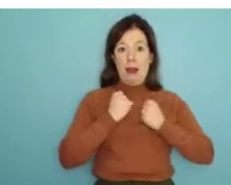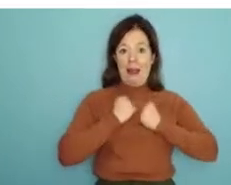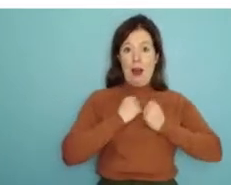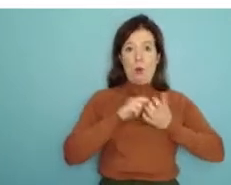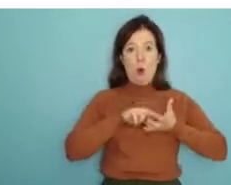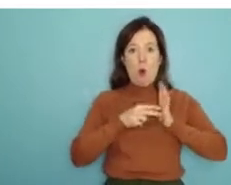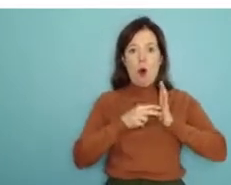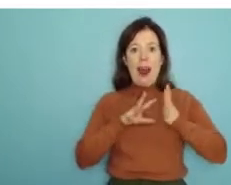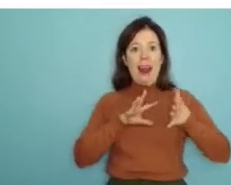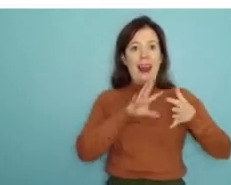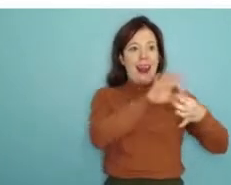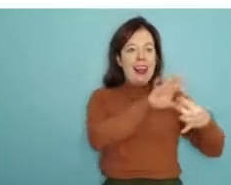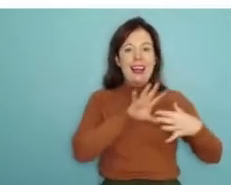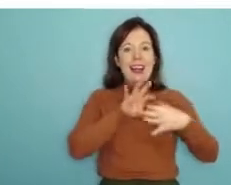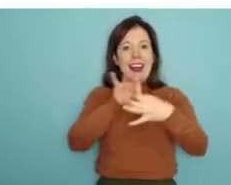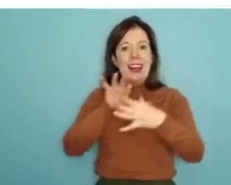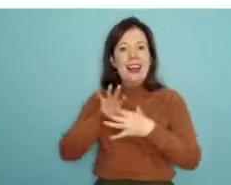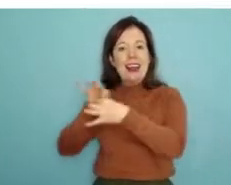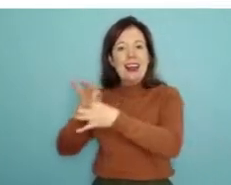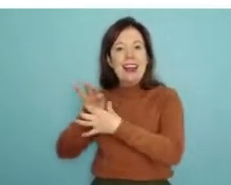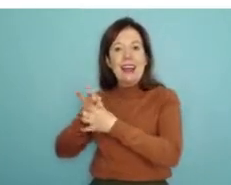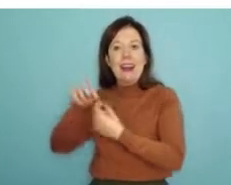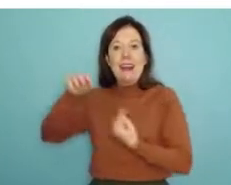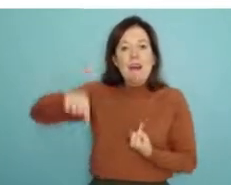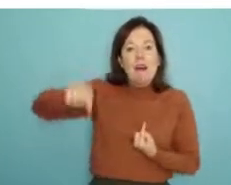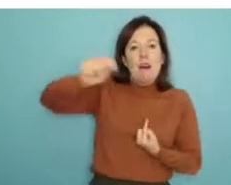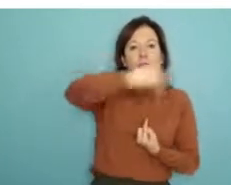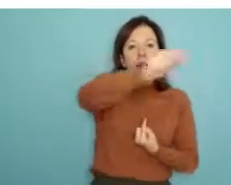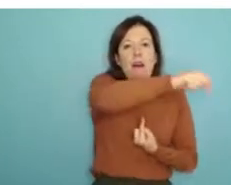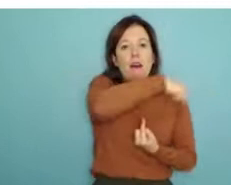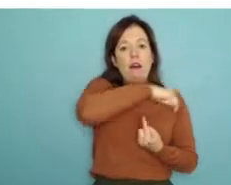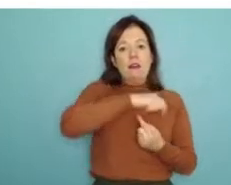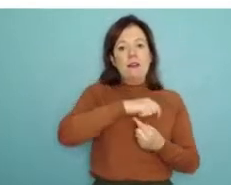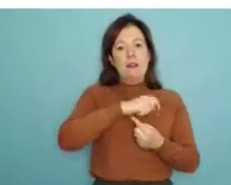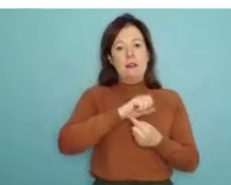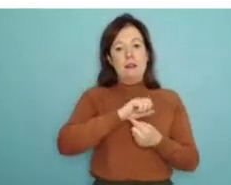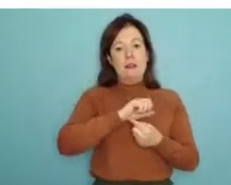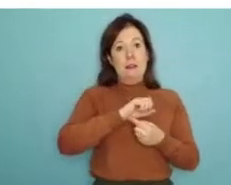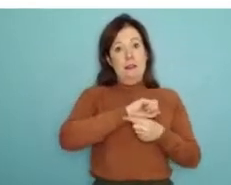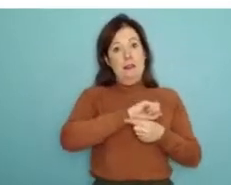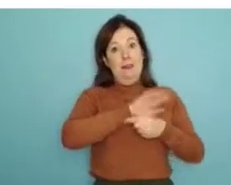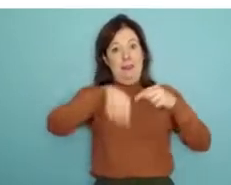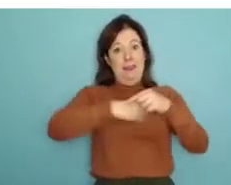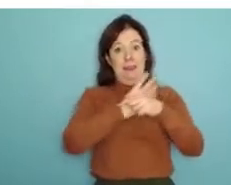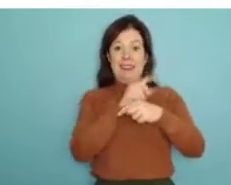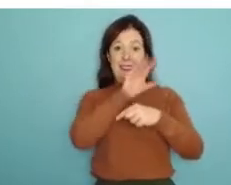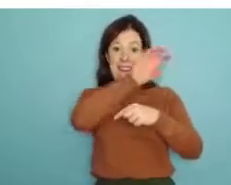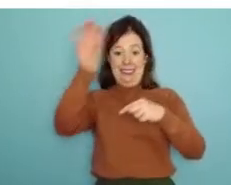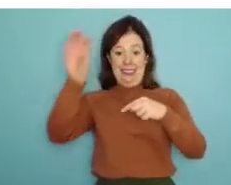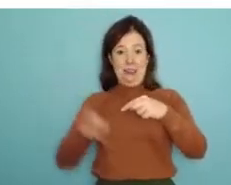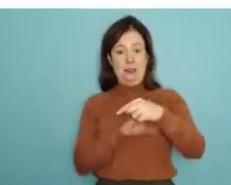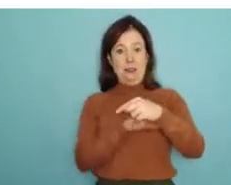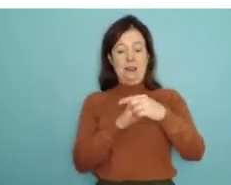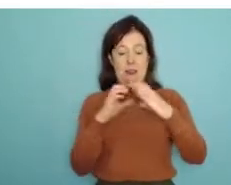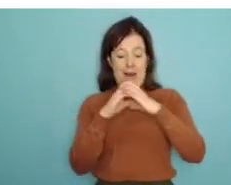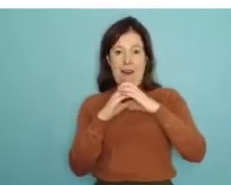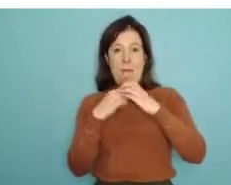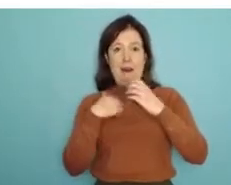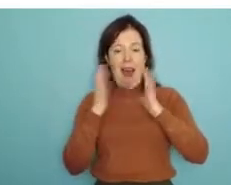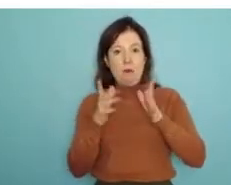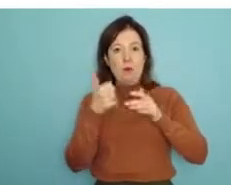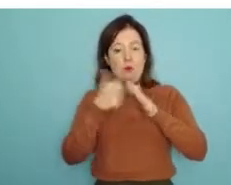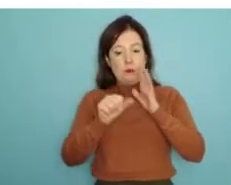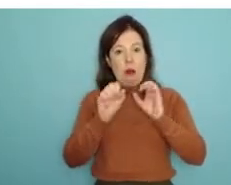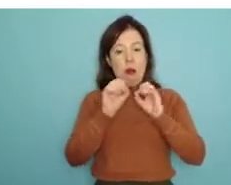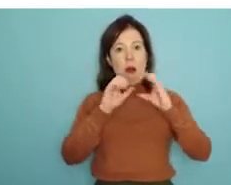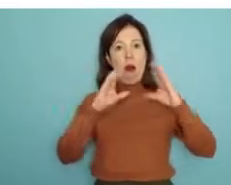other organisations that are part of the system, which are the other components to that diagram. So really,